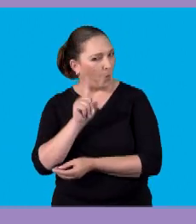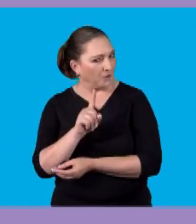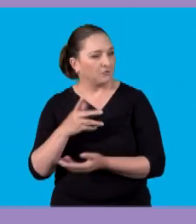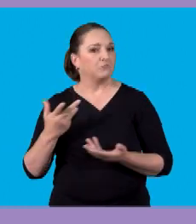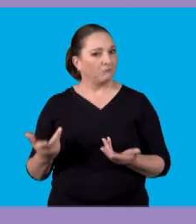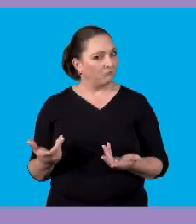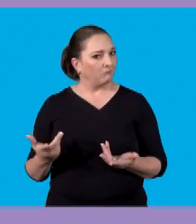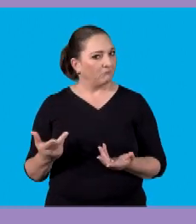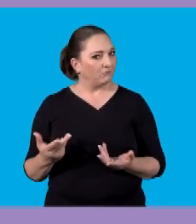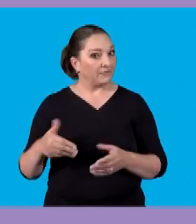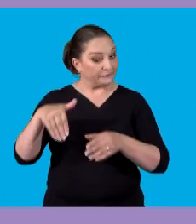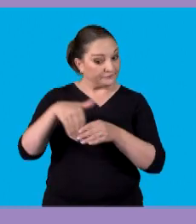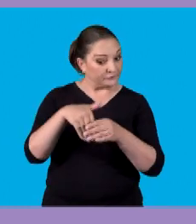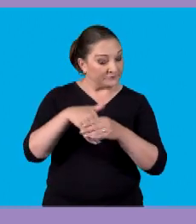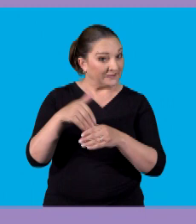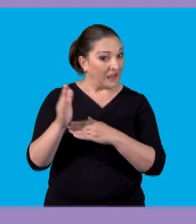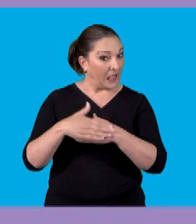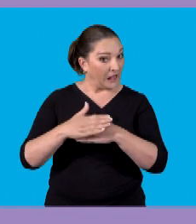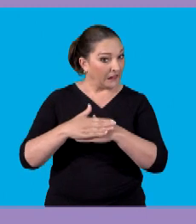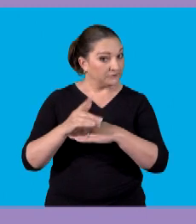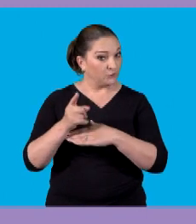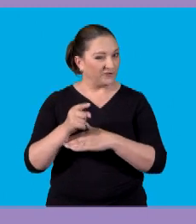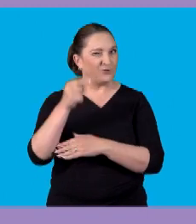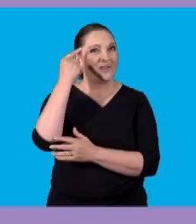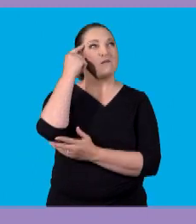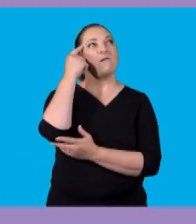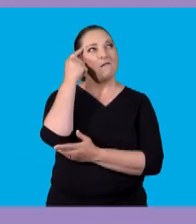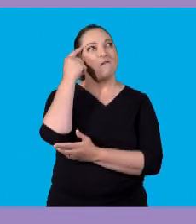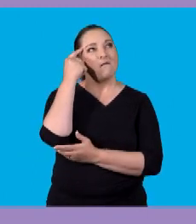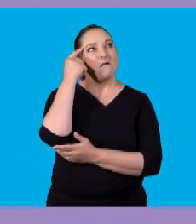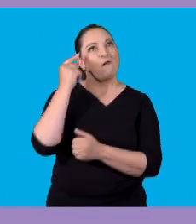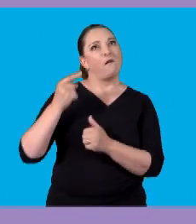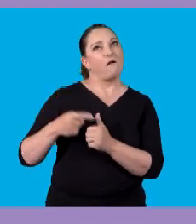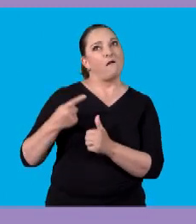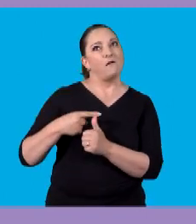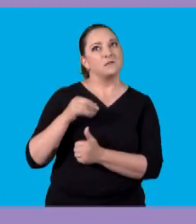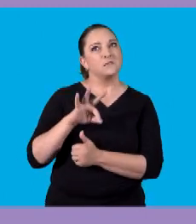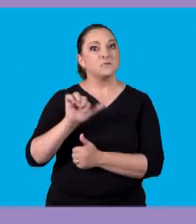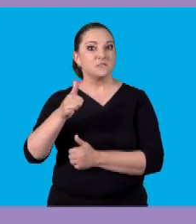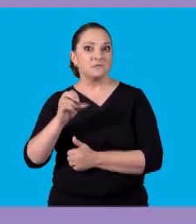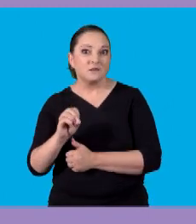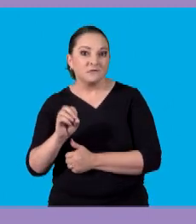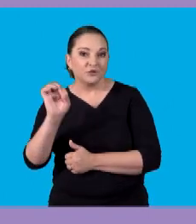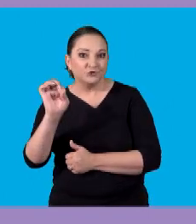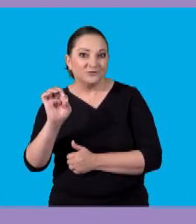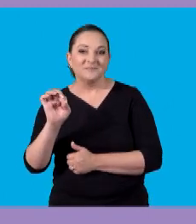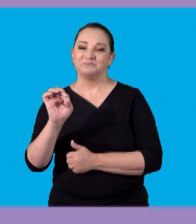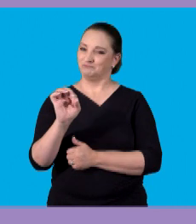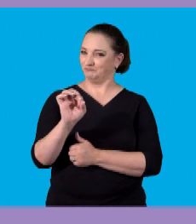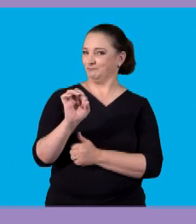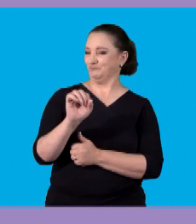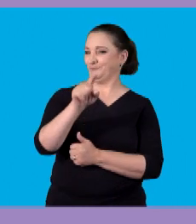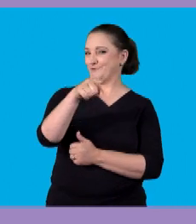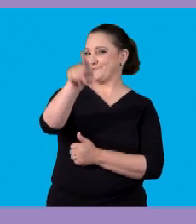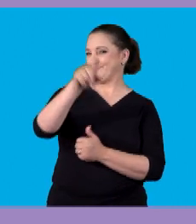of the interior angles of this quadrilateral? If you are thinking that they add up to